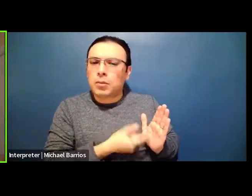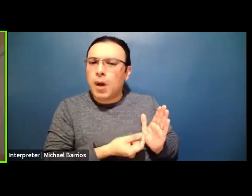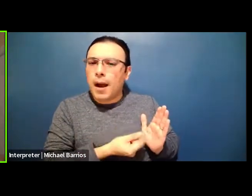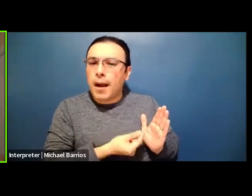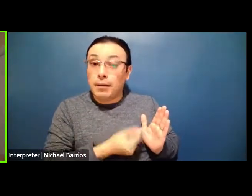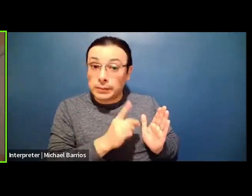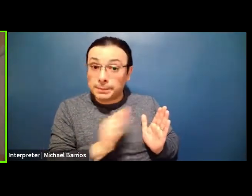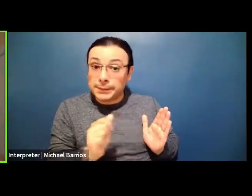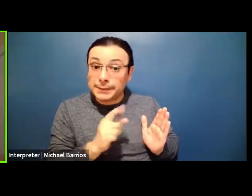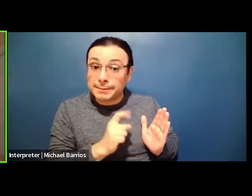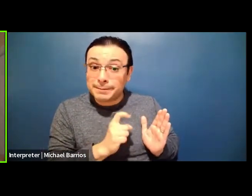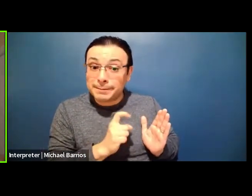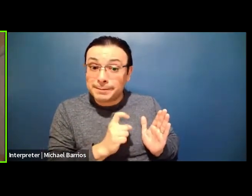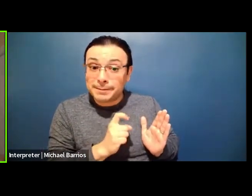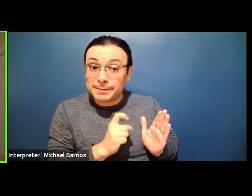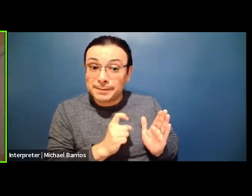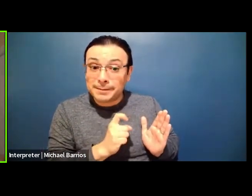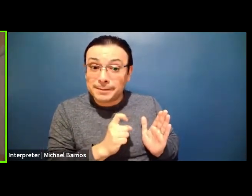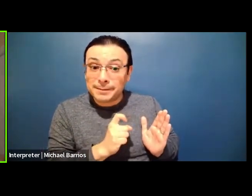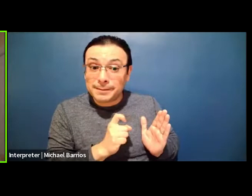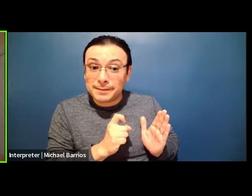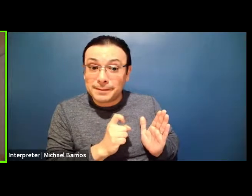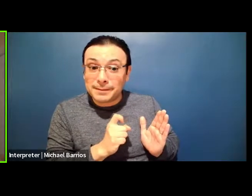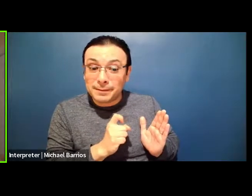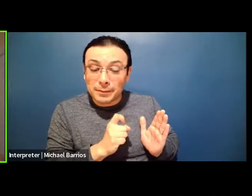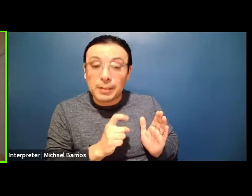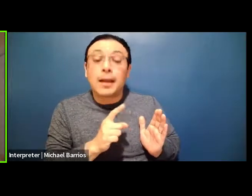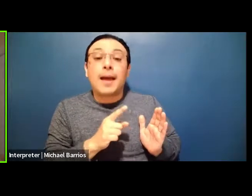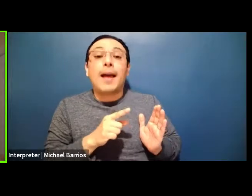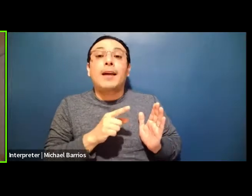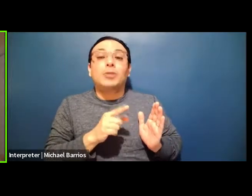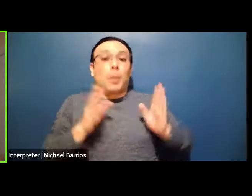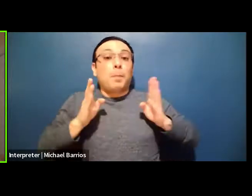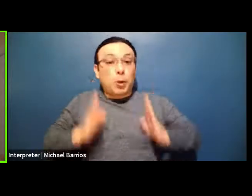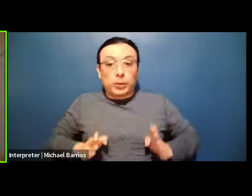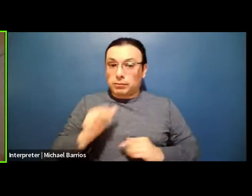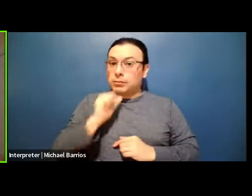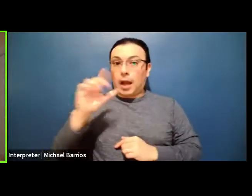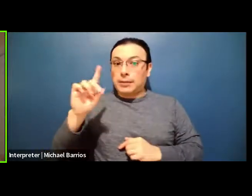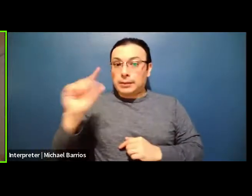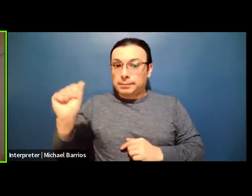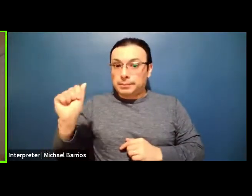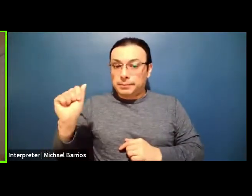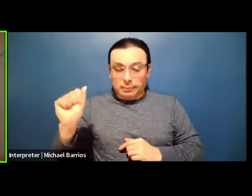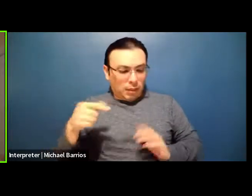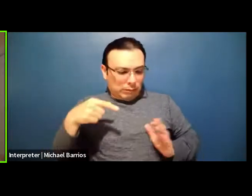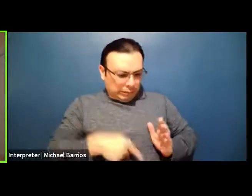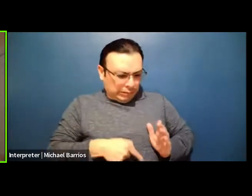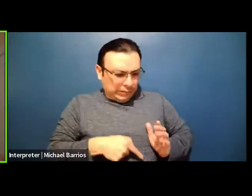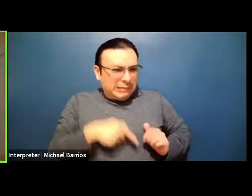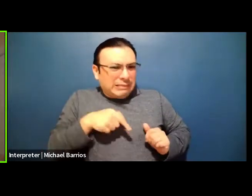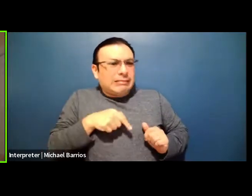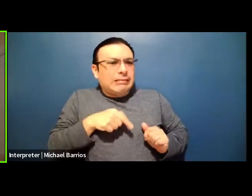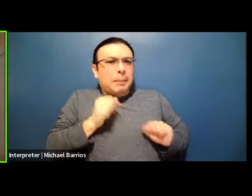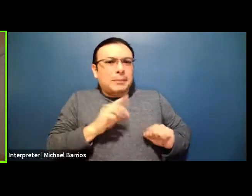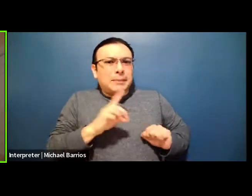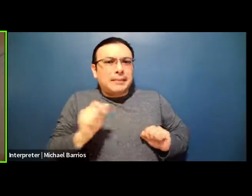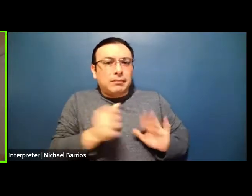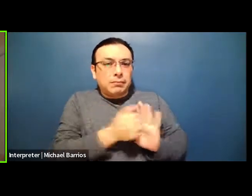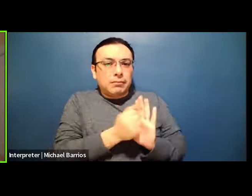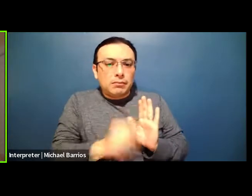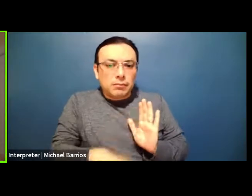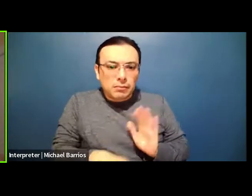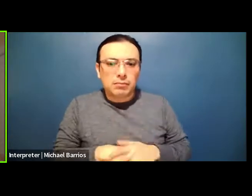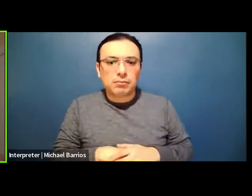when Rosemarie Joel and I conceived of this series in 2018, we assumed that to get